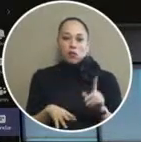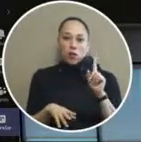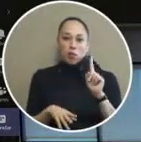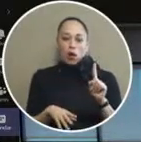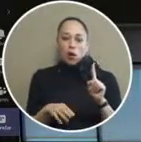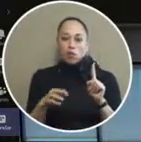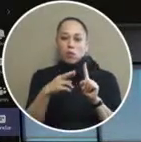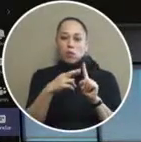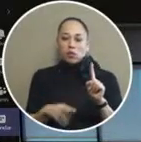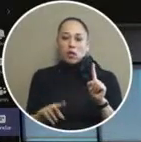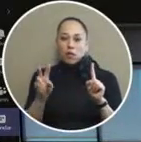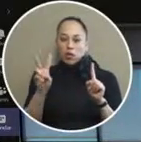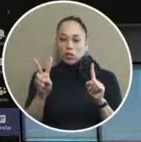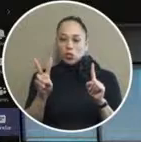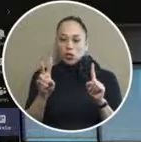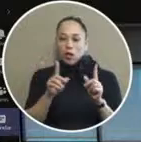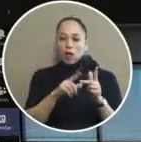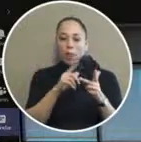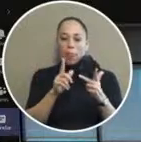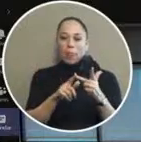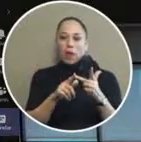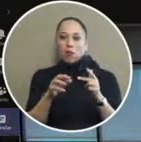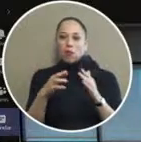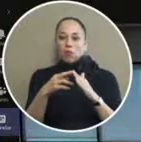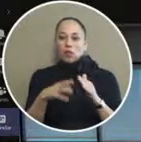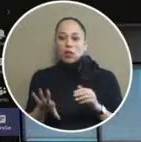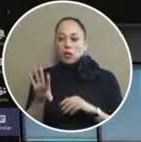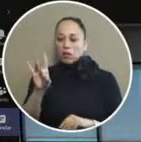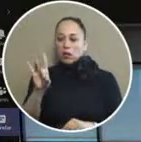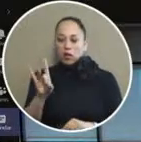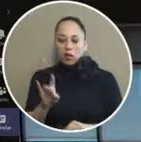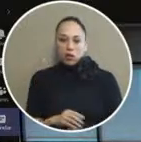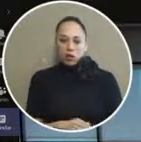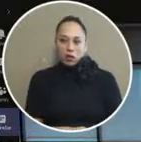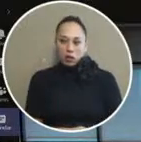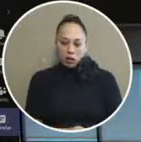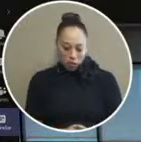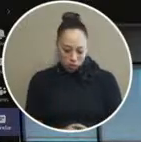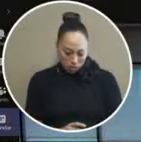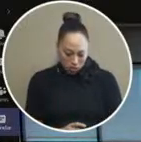Representative Vanello, and then Representative Lizarraga.